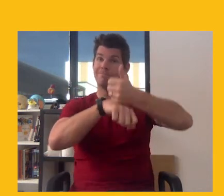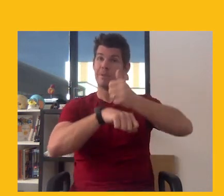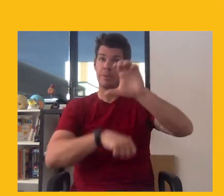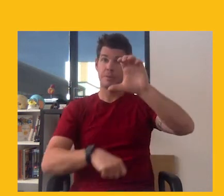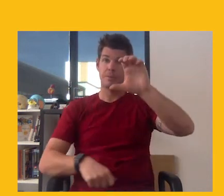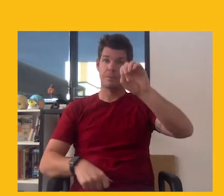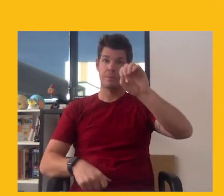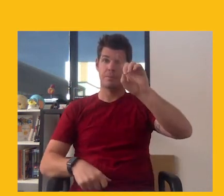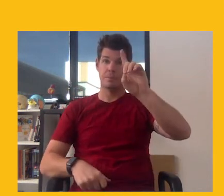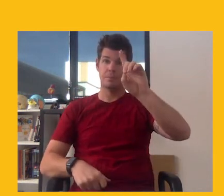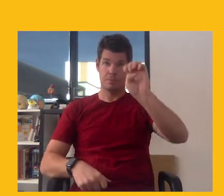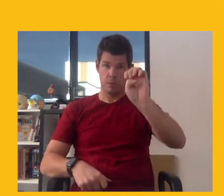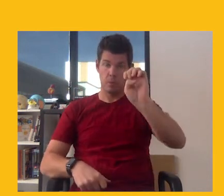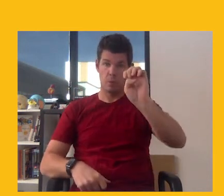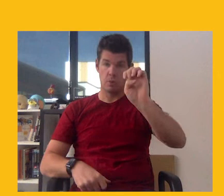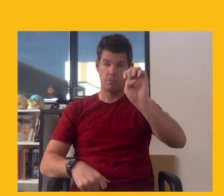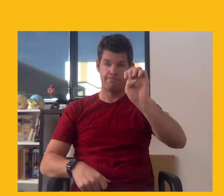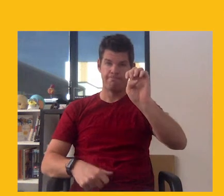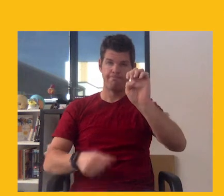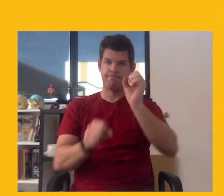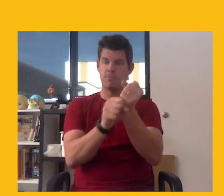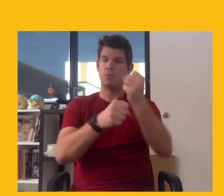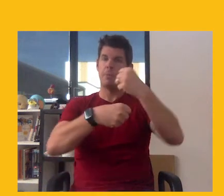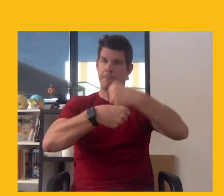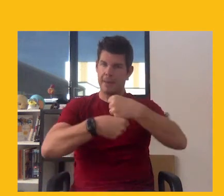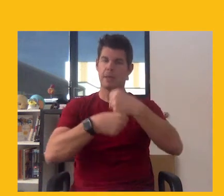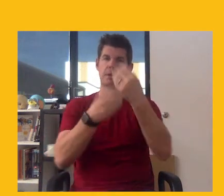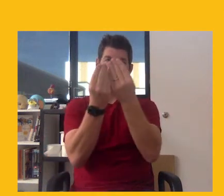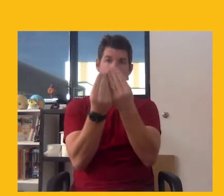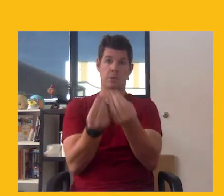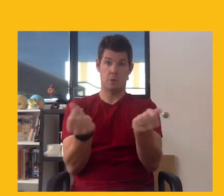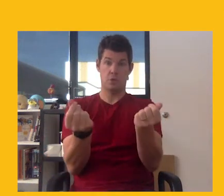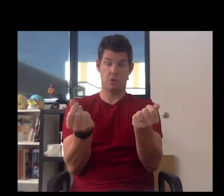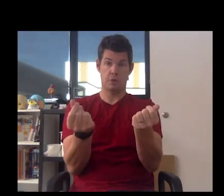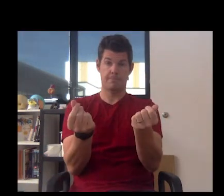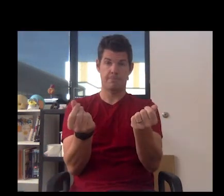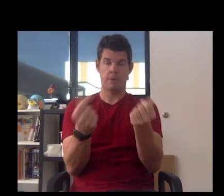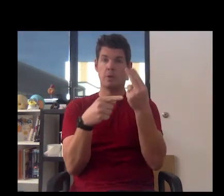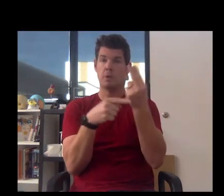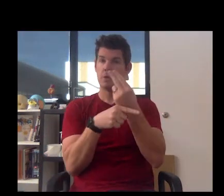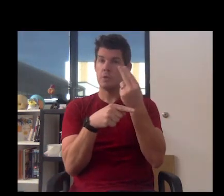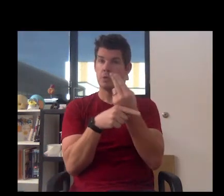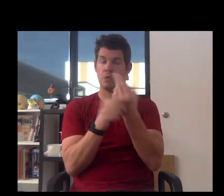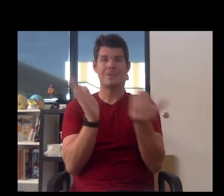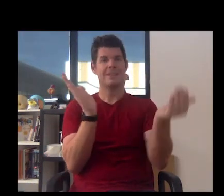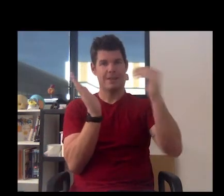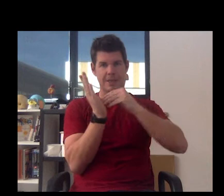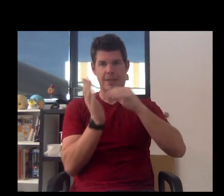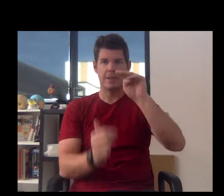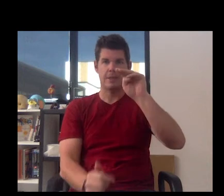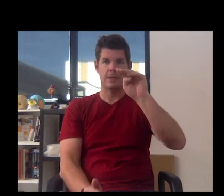to create a solution to this problem. So we're going to be using the microbit, which looks like